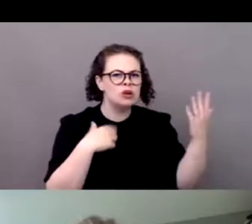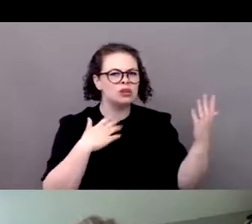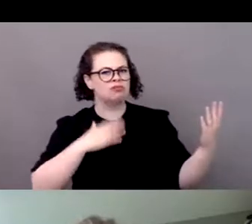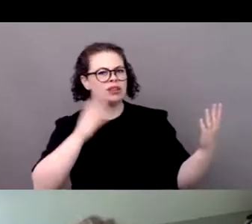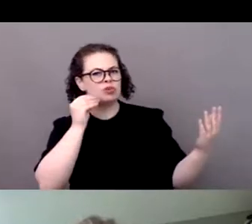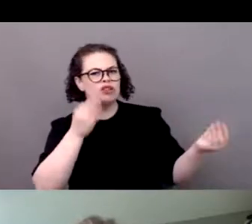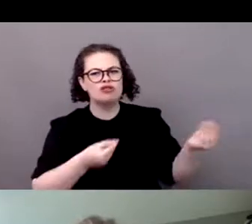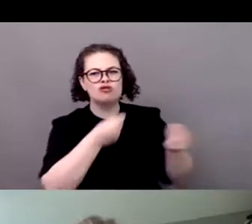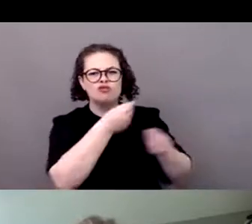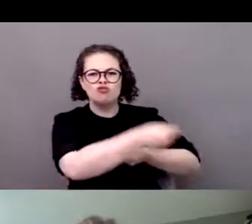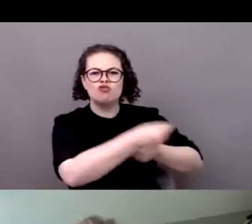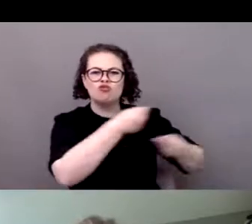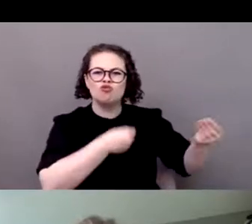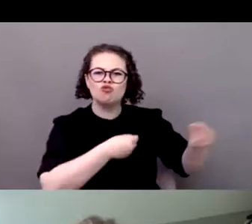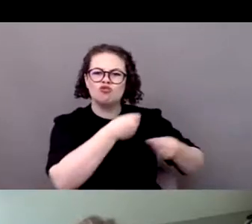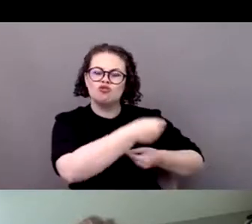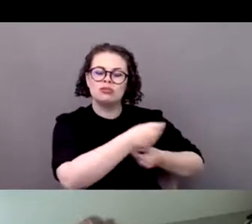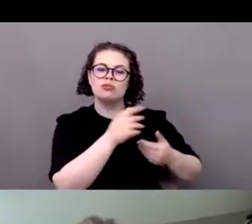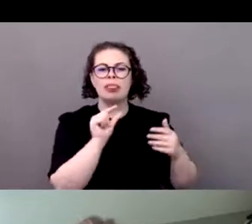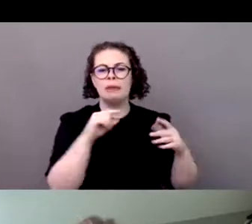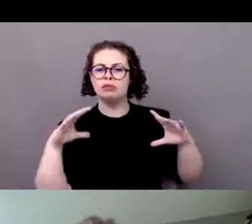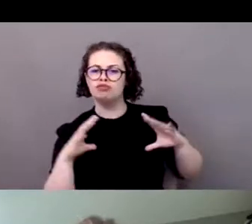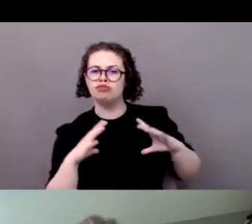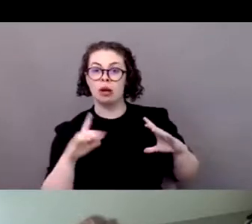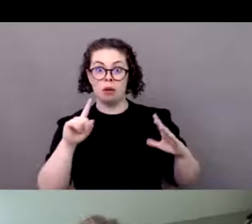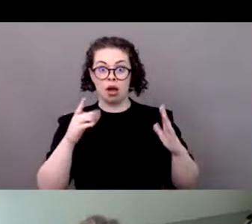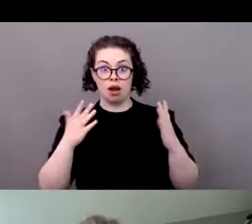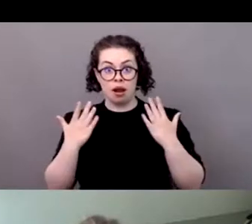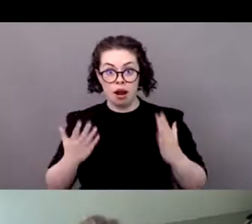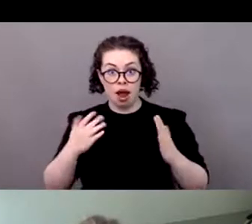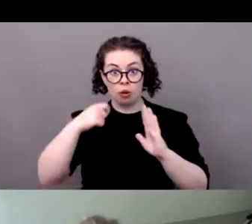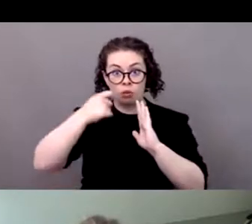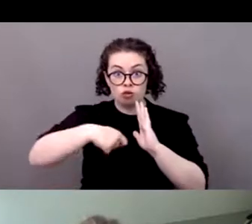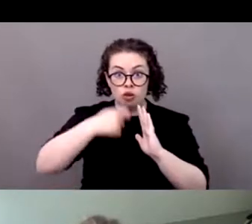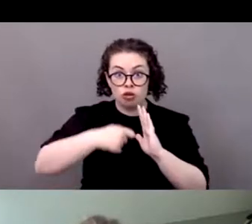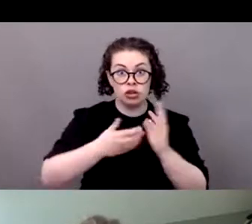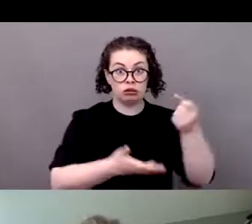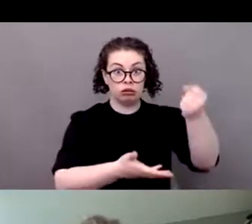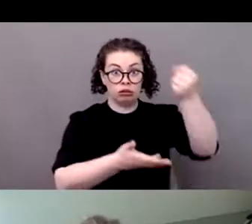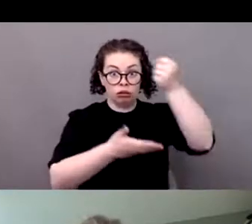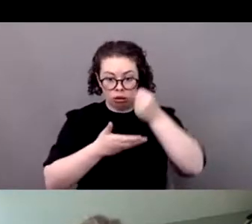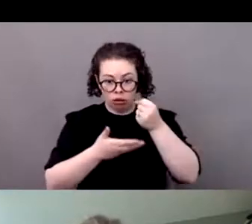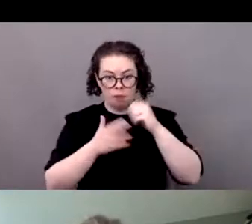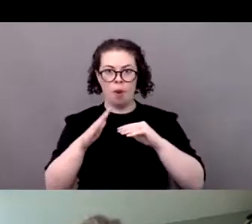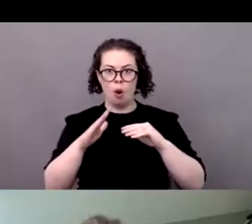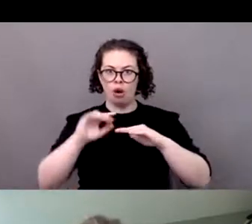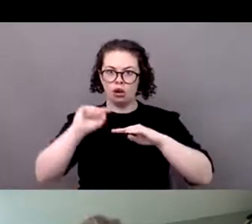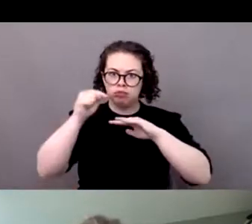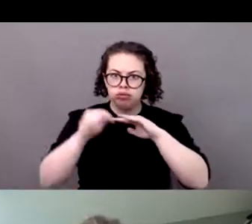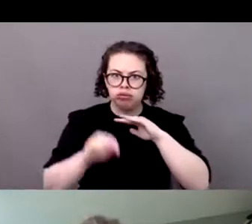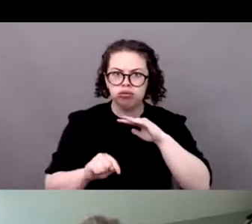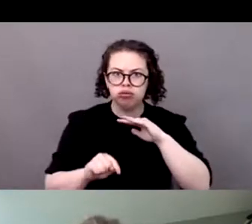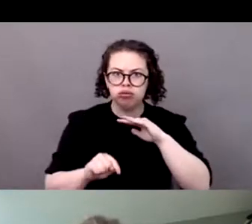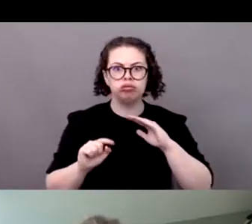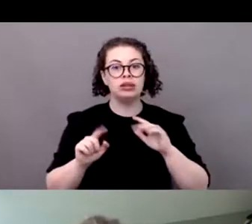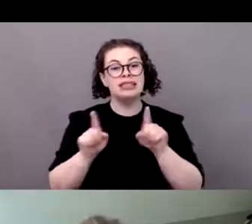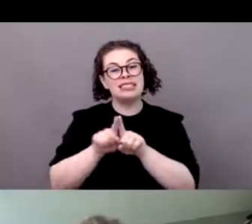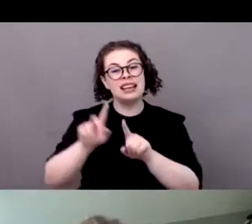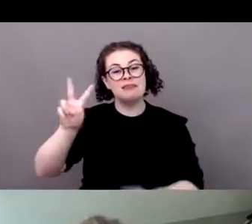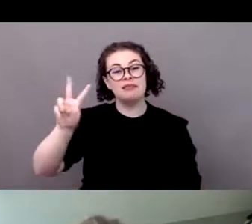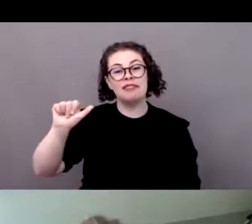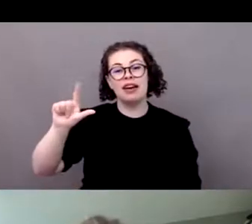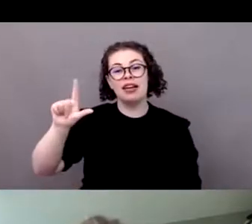Association, but it's completely different now our involvement in project. Actually, as Valerio was mentioning, we are